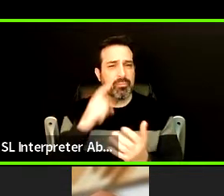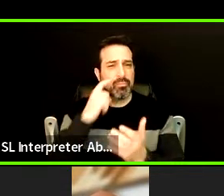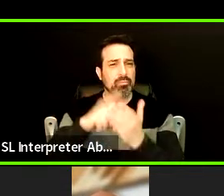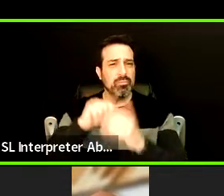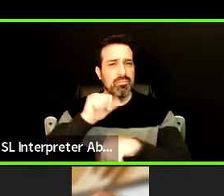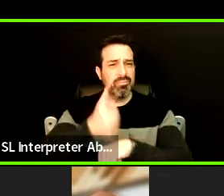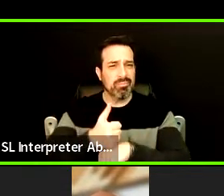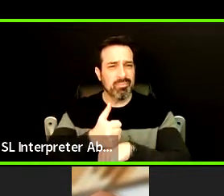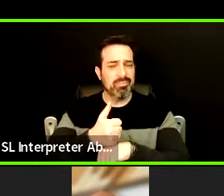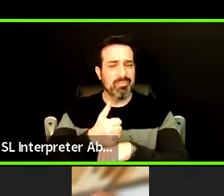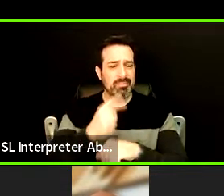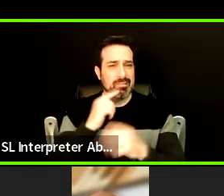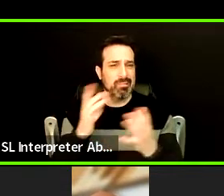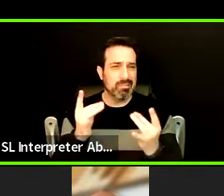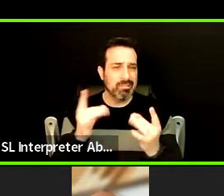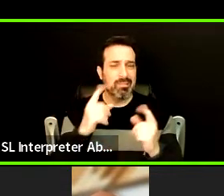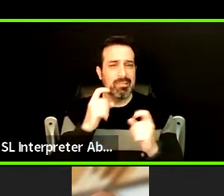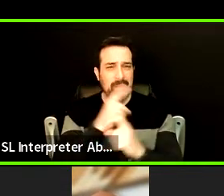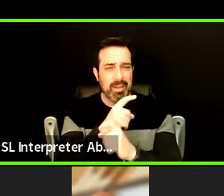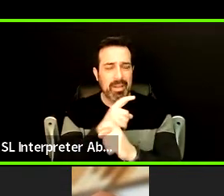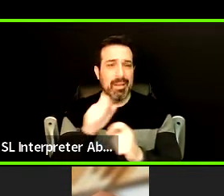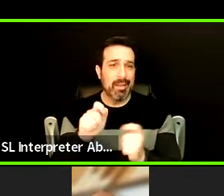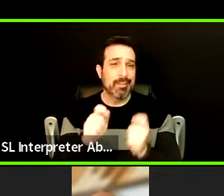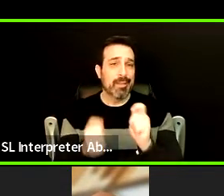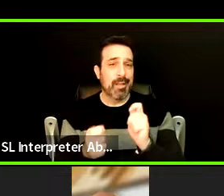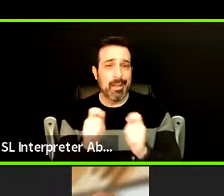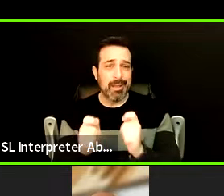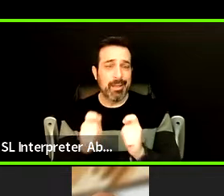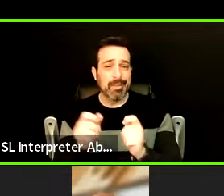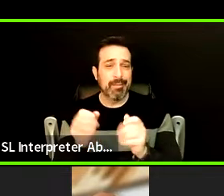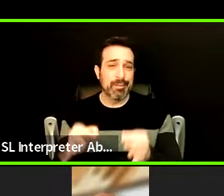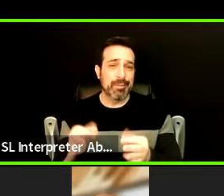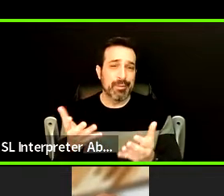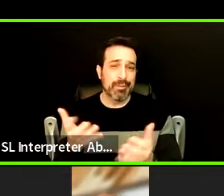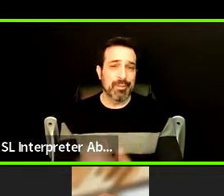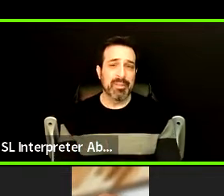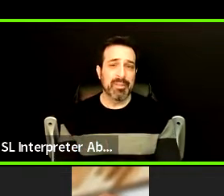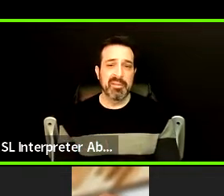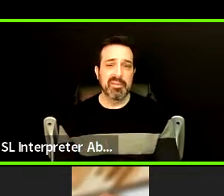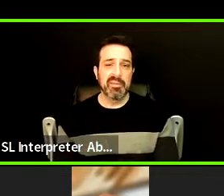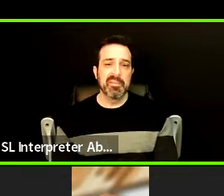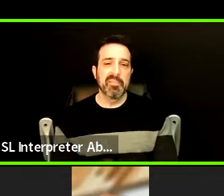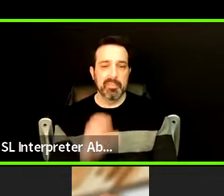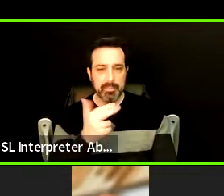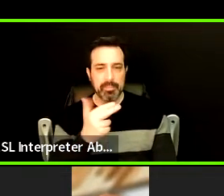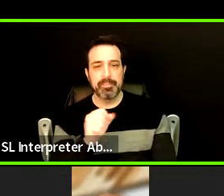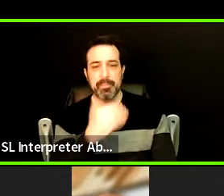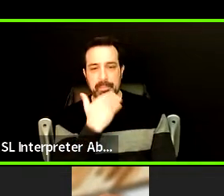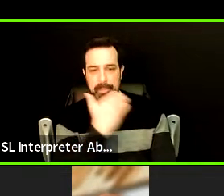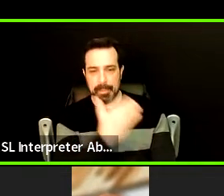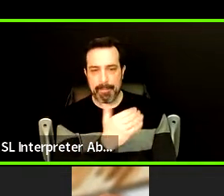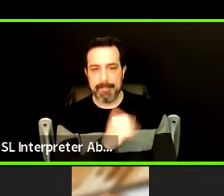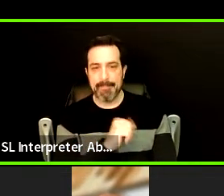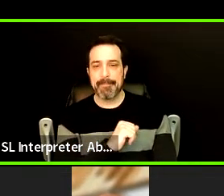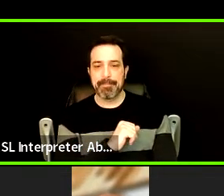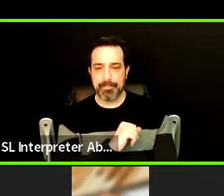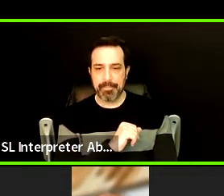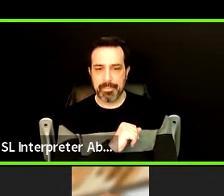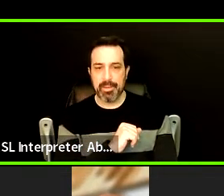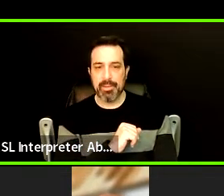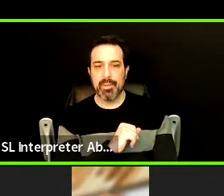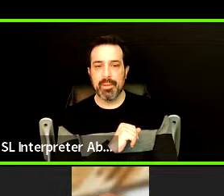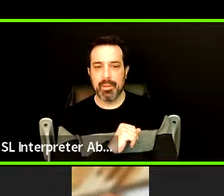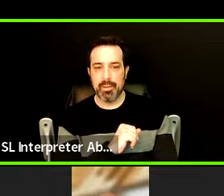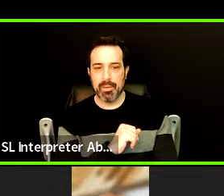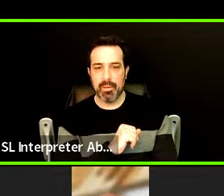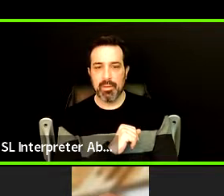is sticky and complicated and can change over time, for sure. Yeah, for sure. Thanks for that. One